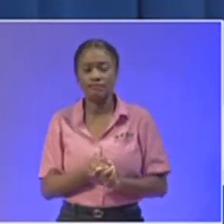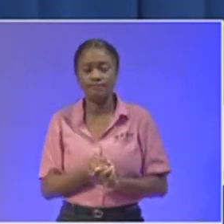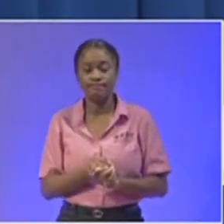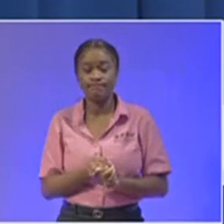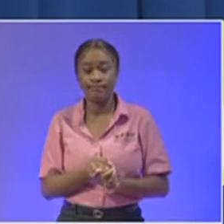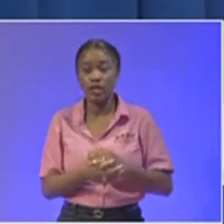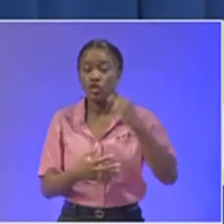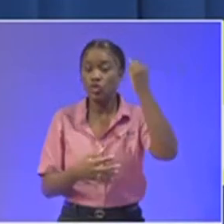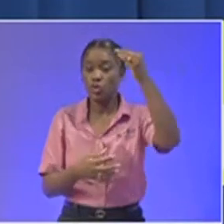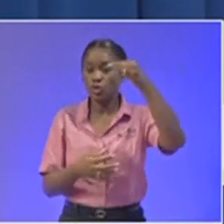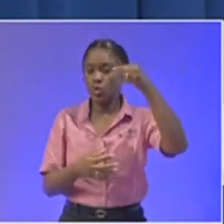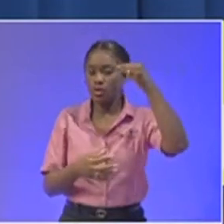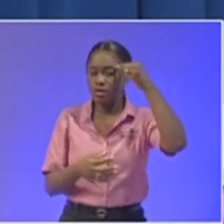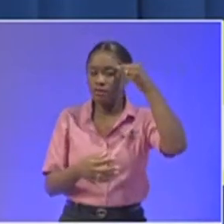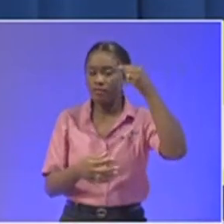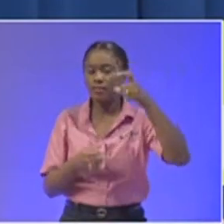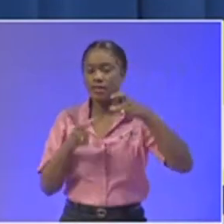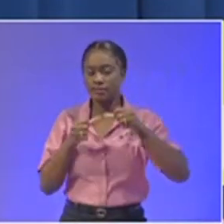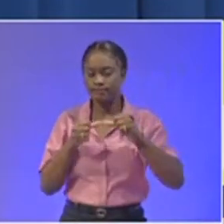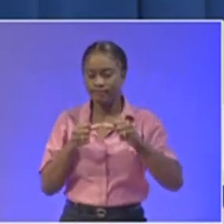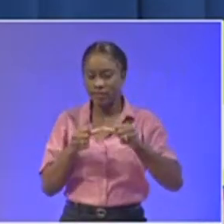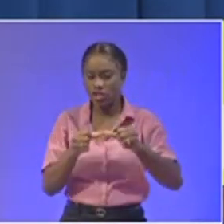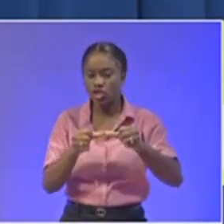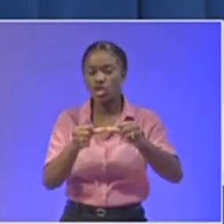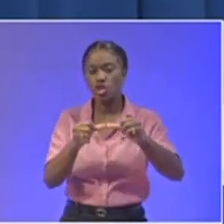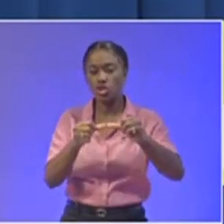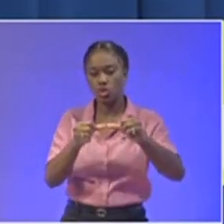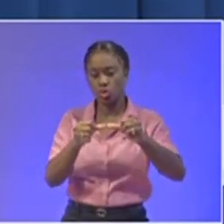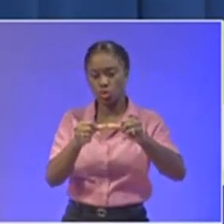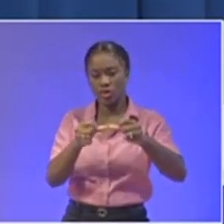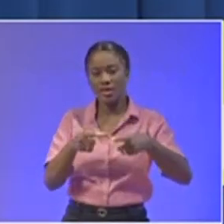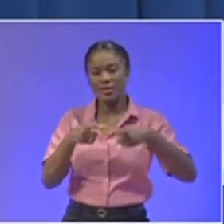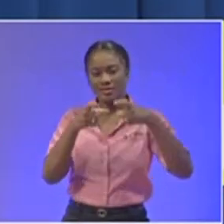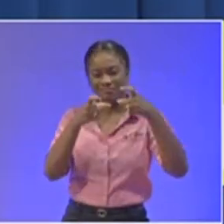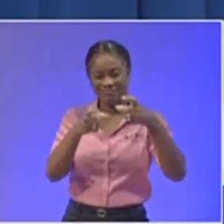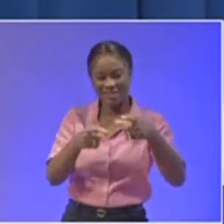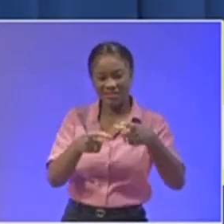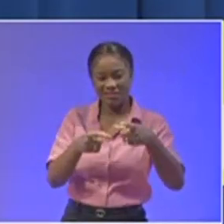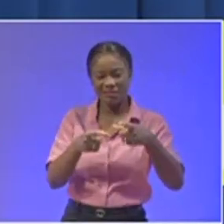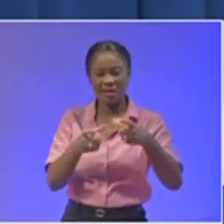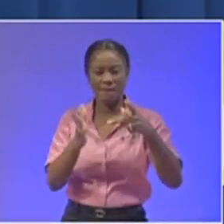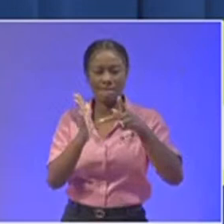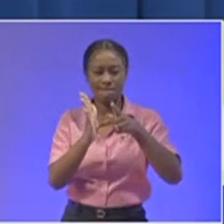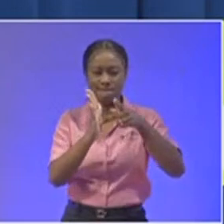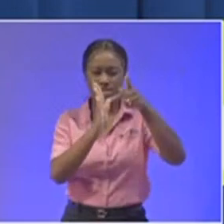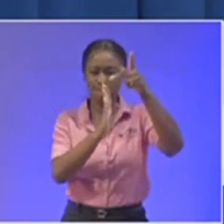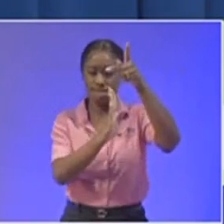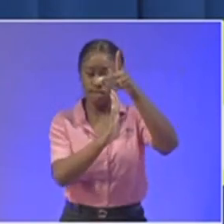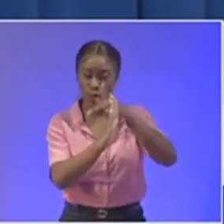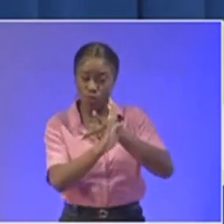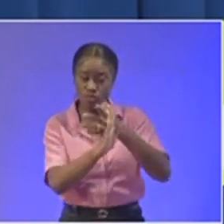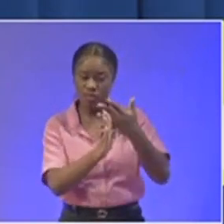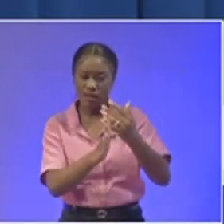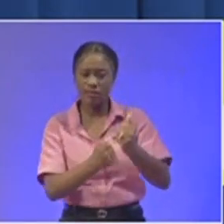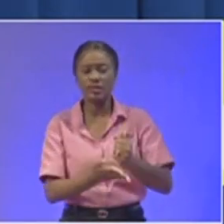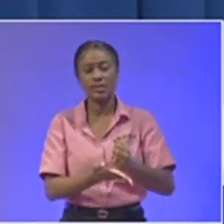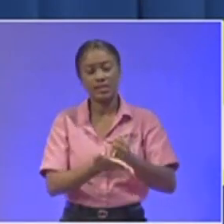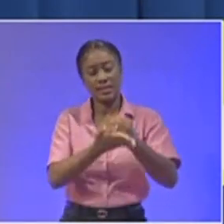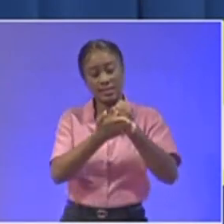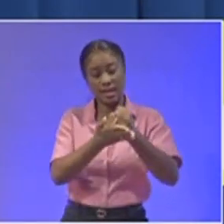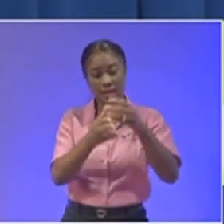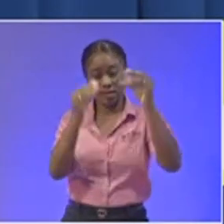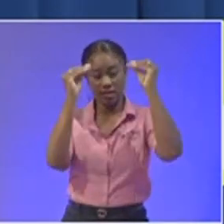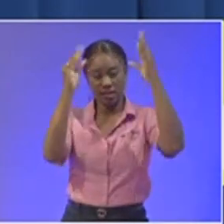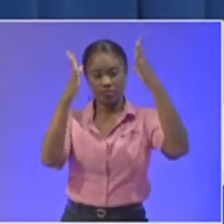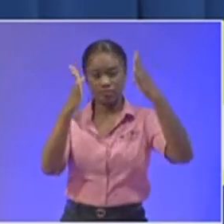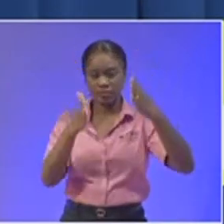level, providing ongoing continuous professional learning is critical, ensuring that what we're doing arms the